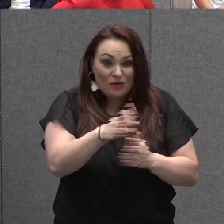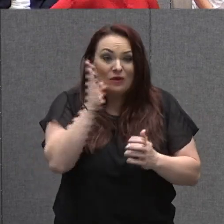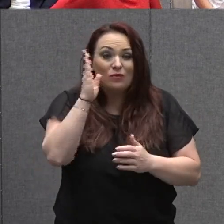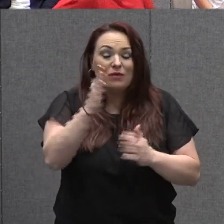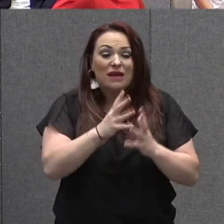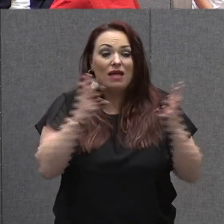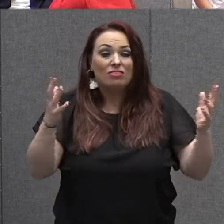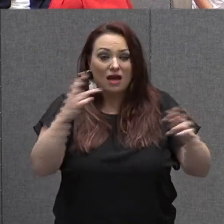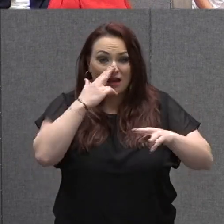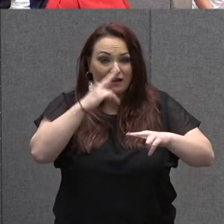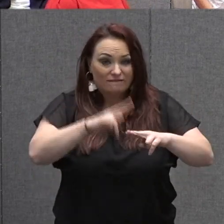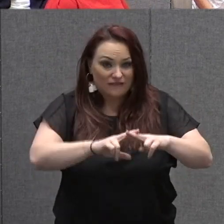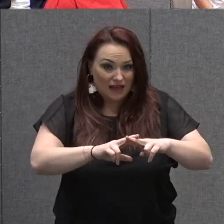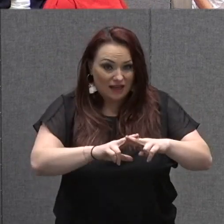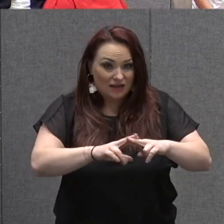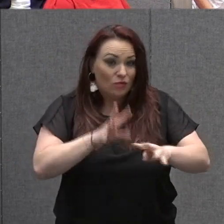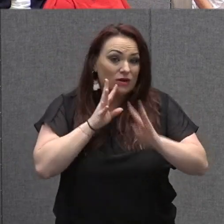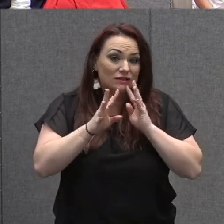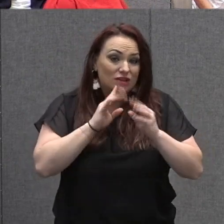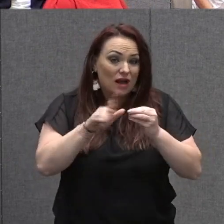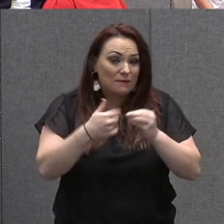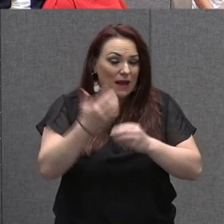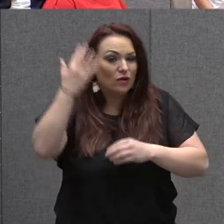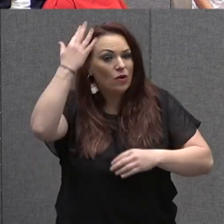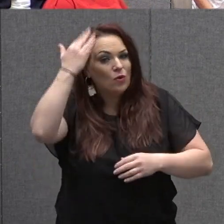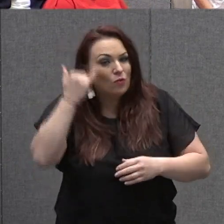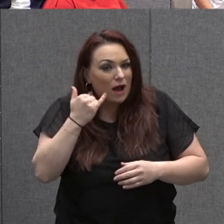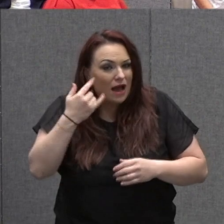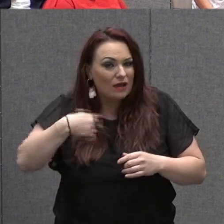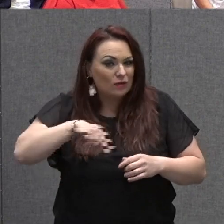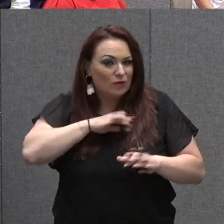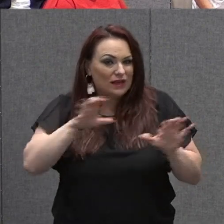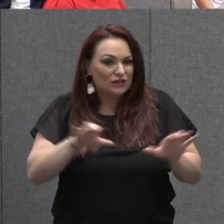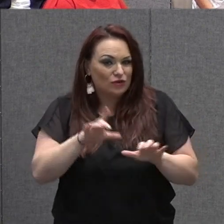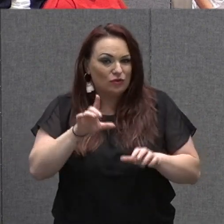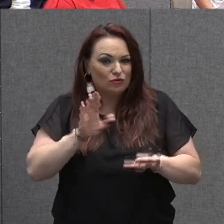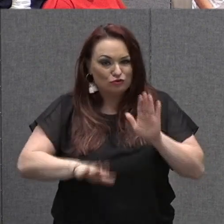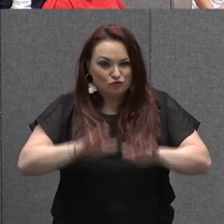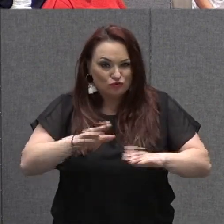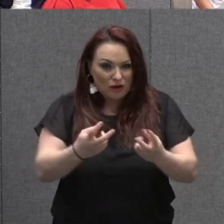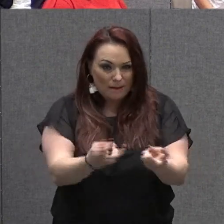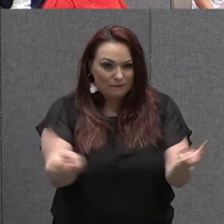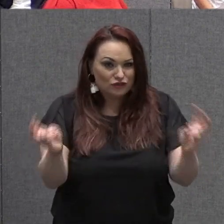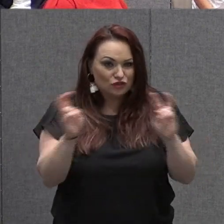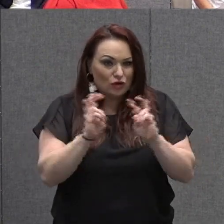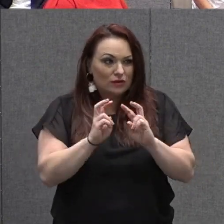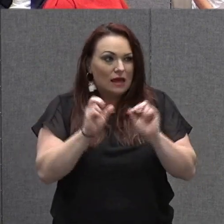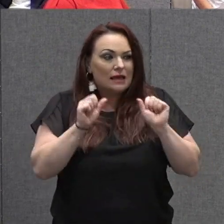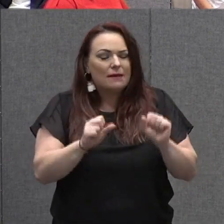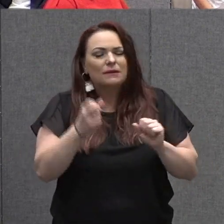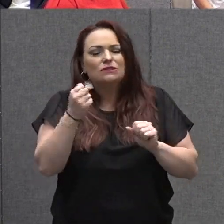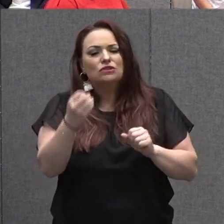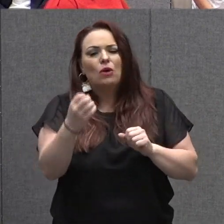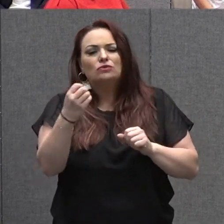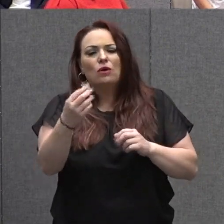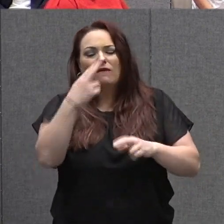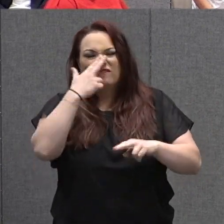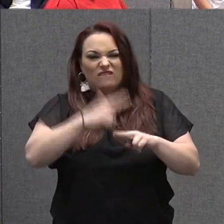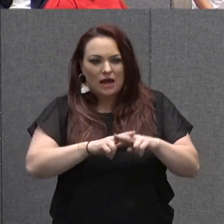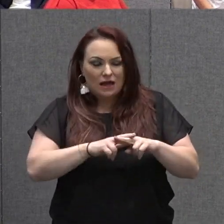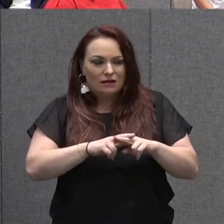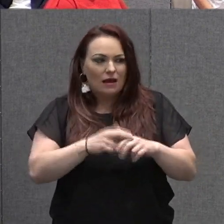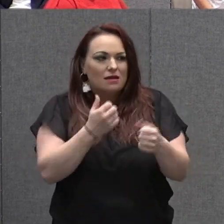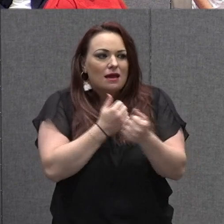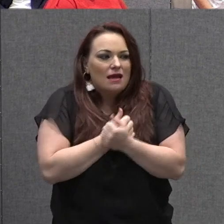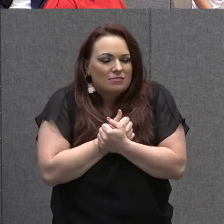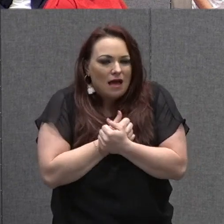talk a little bit about why we do drum circles. Drumming is something that is so fun, and I love